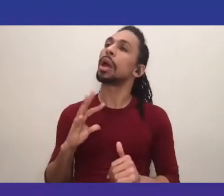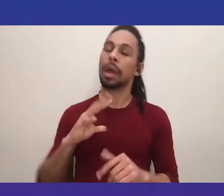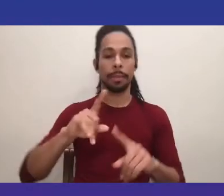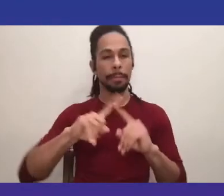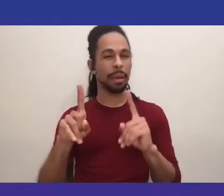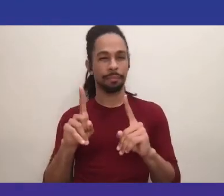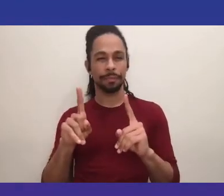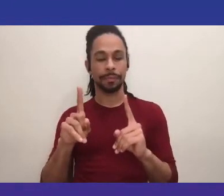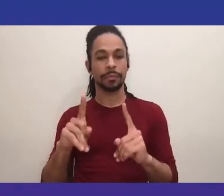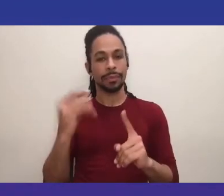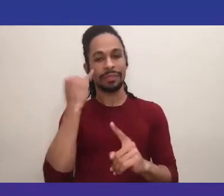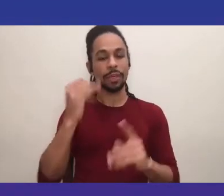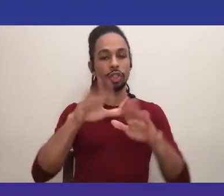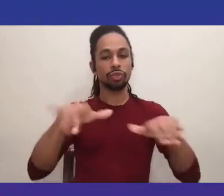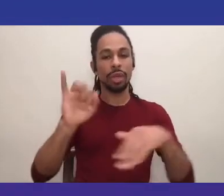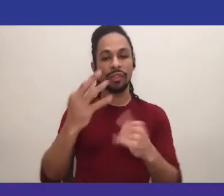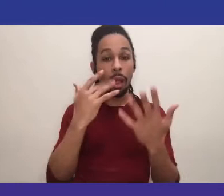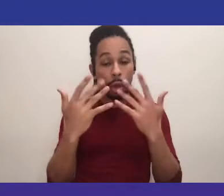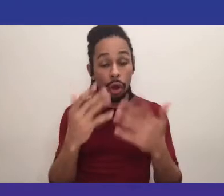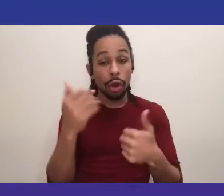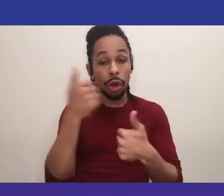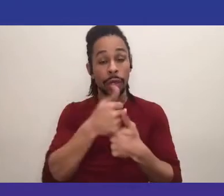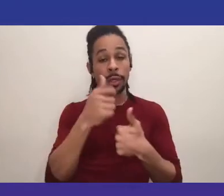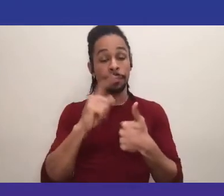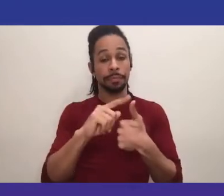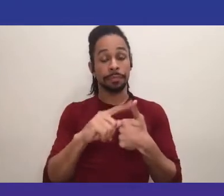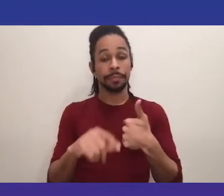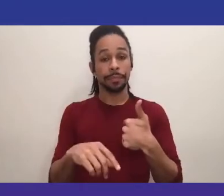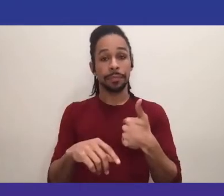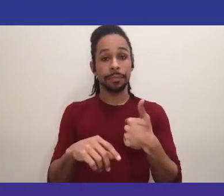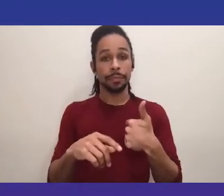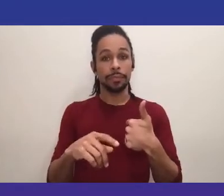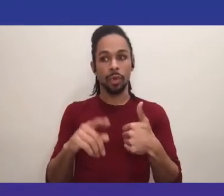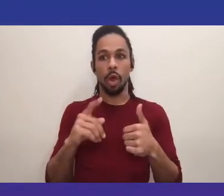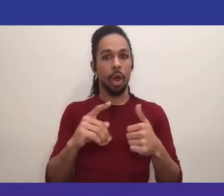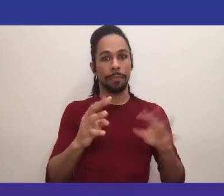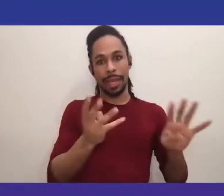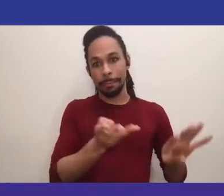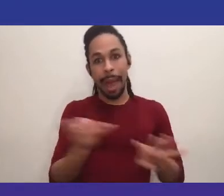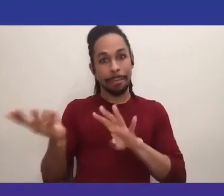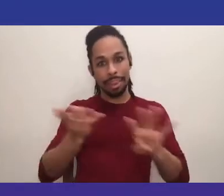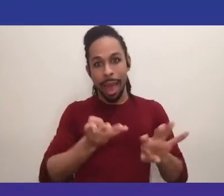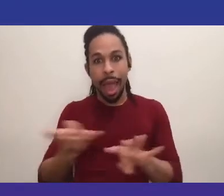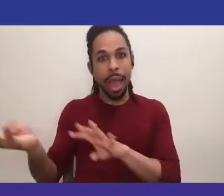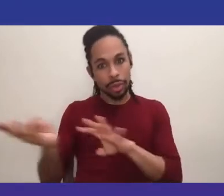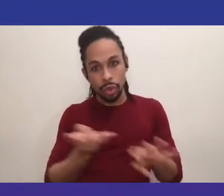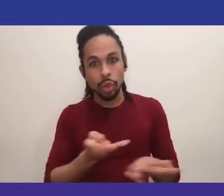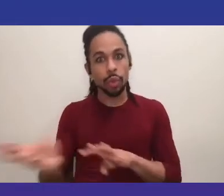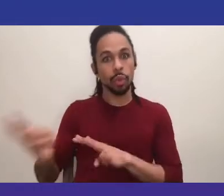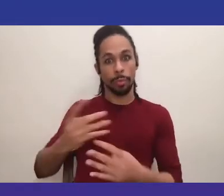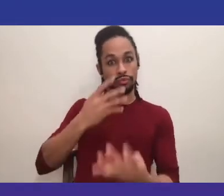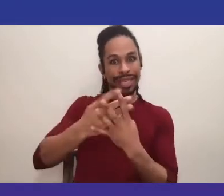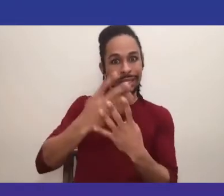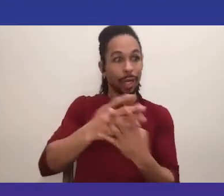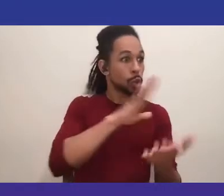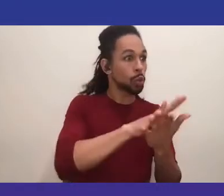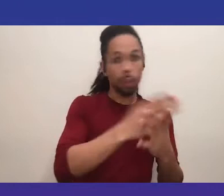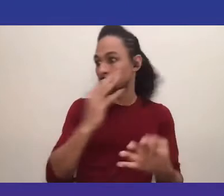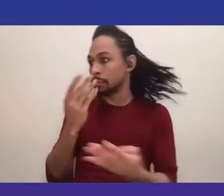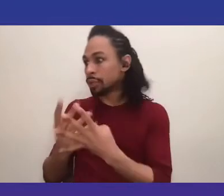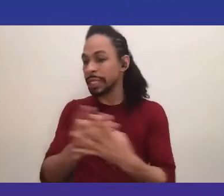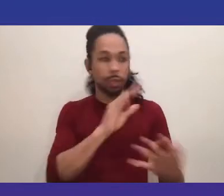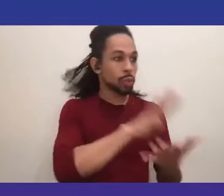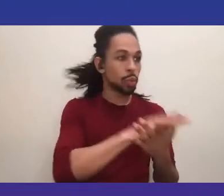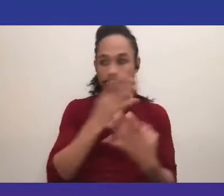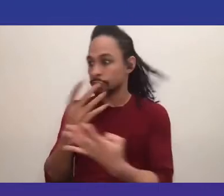if children of color are being pipelined into a prison industrial complex and are having their lives threatened